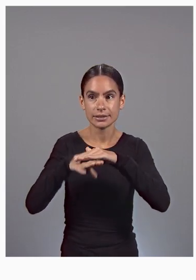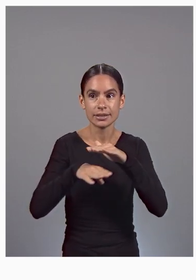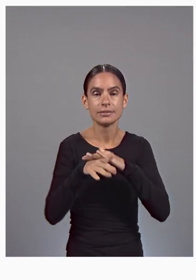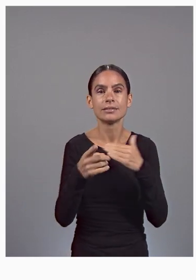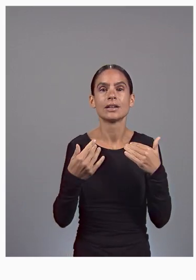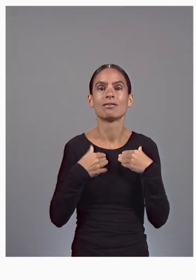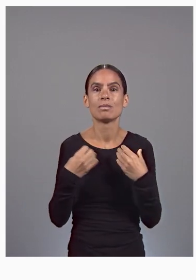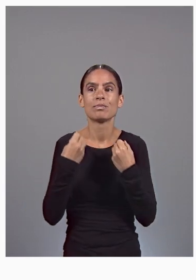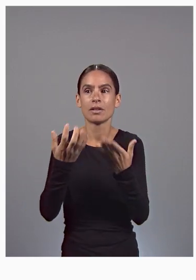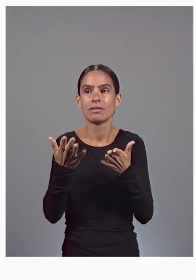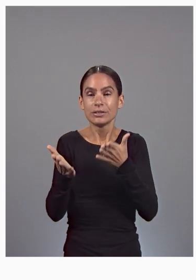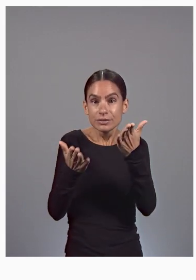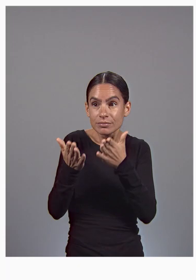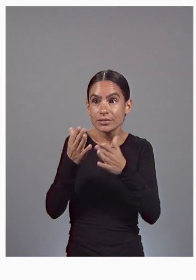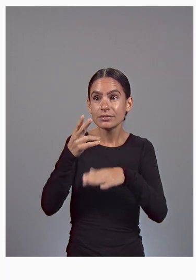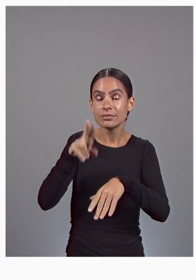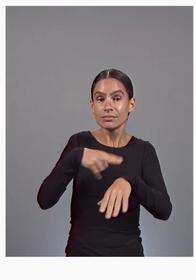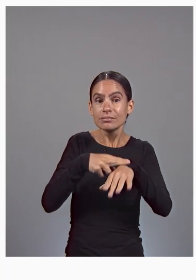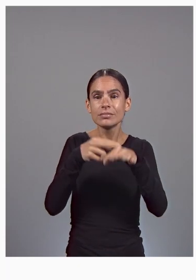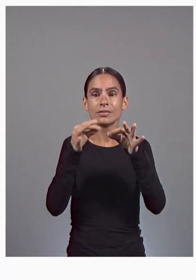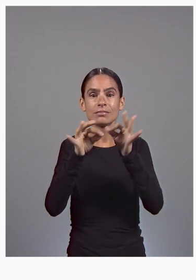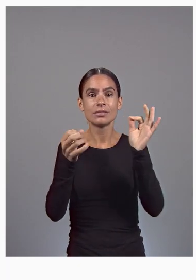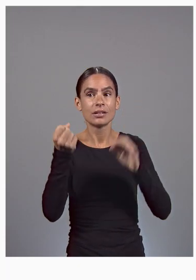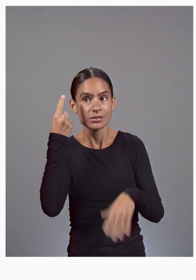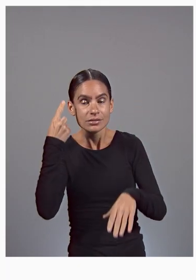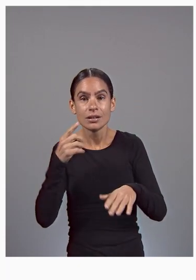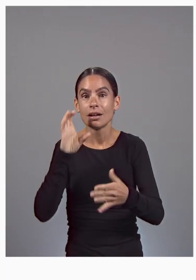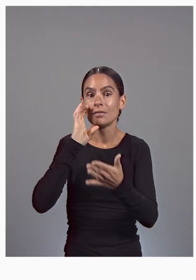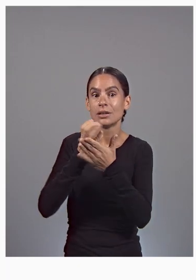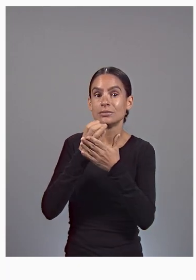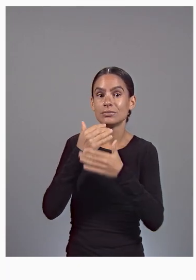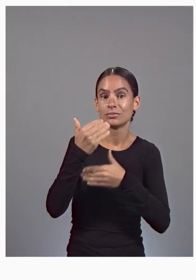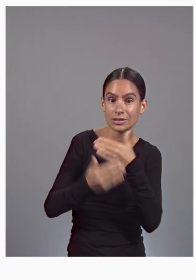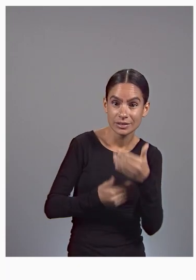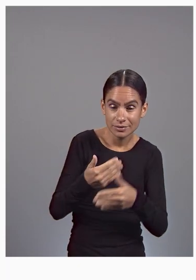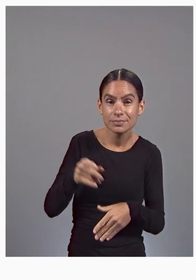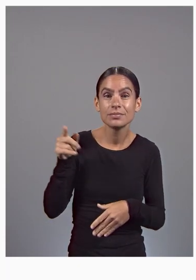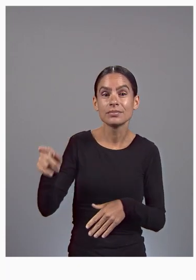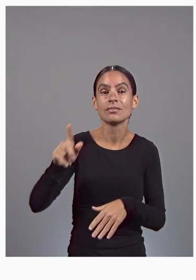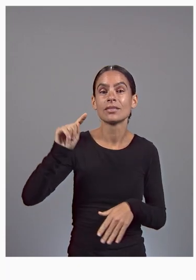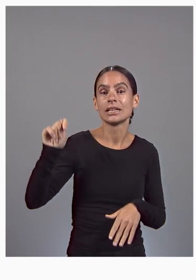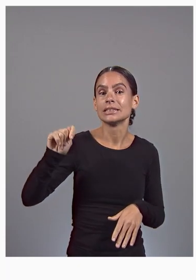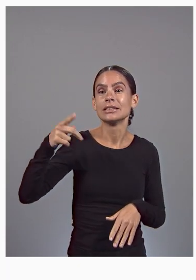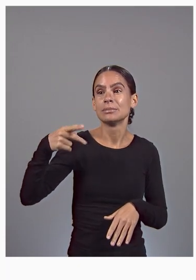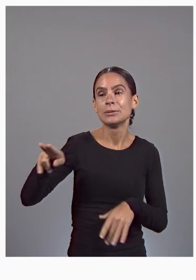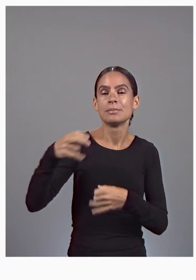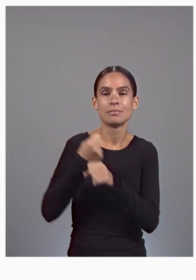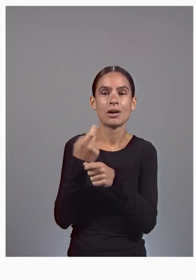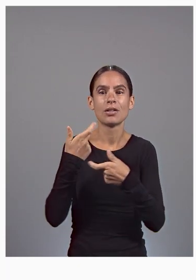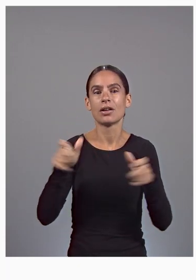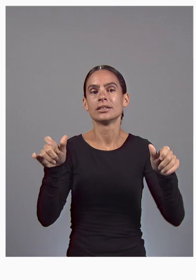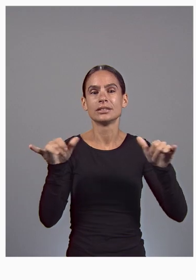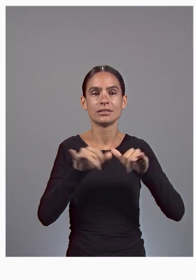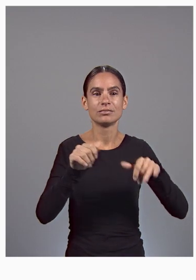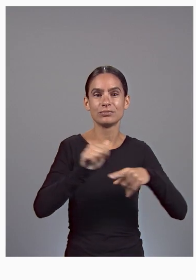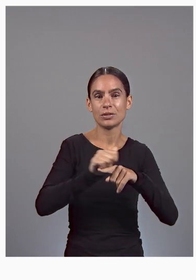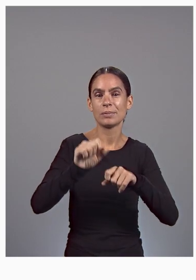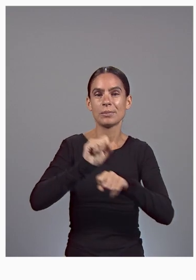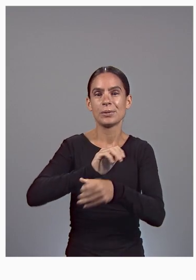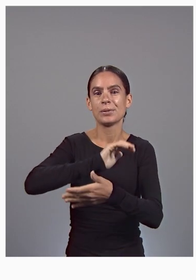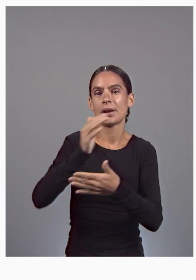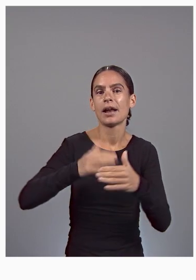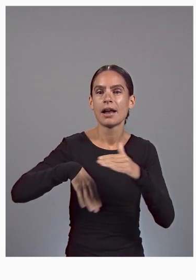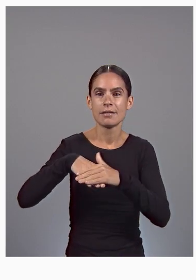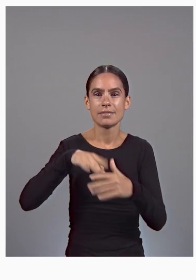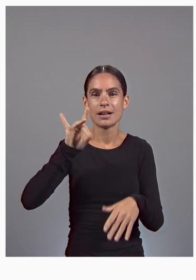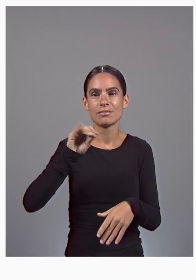and image processing. The TPU makes large-scale training workloads up to 80% faster and up to 50% cheaper